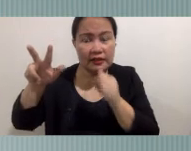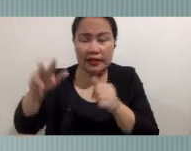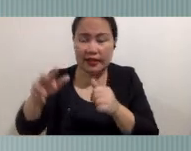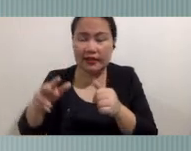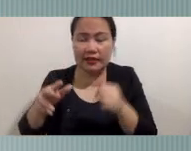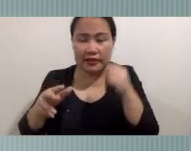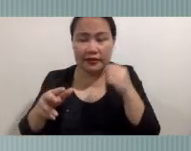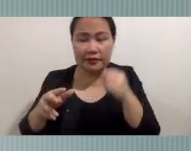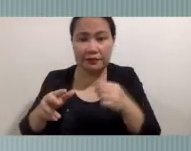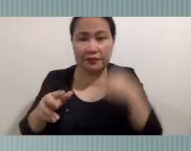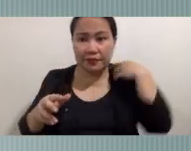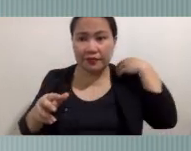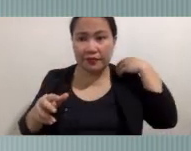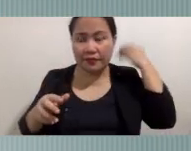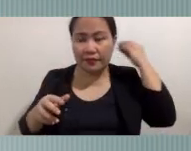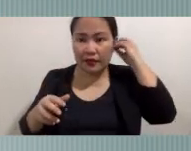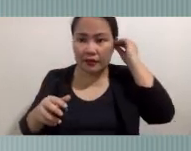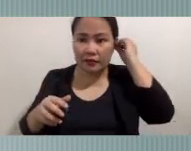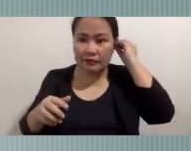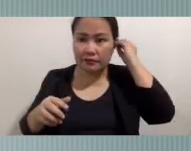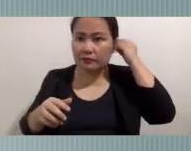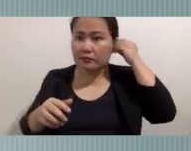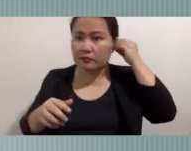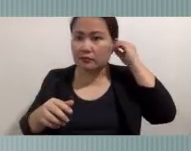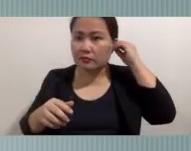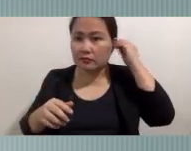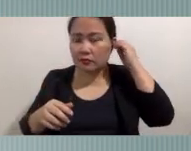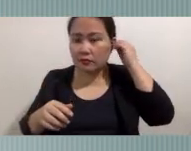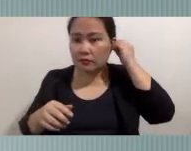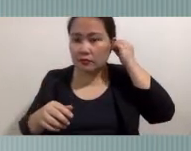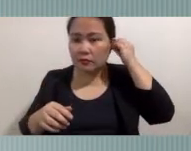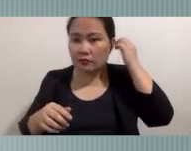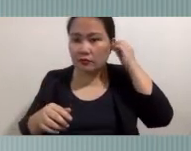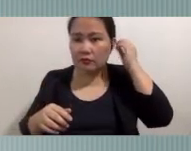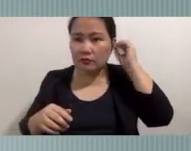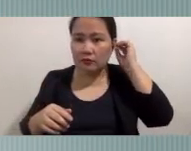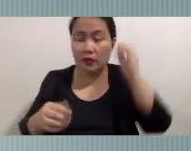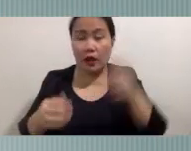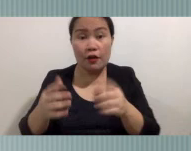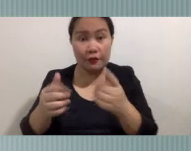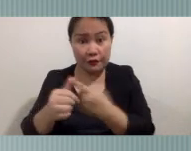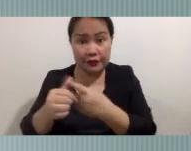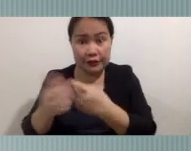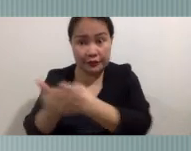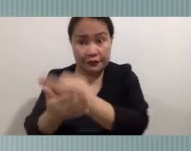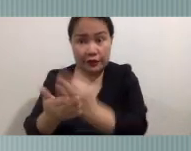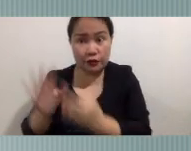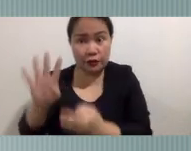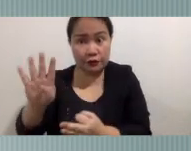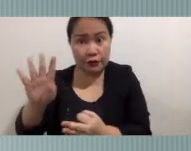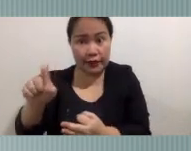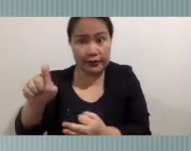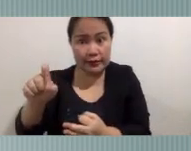a quadratic trinomial. So, first, we will factor out 4x. So, we will